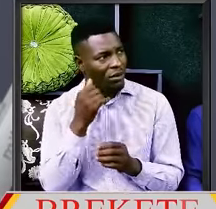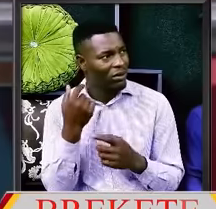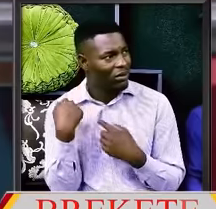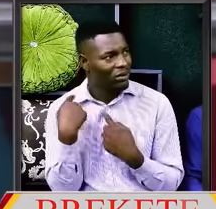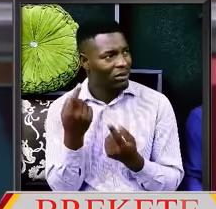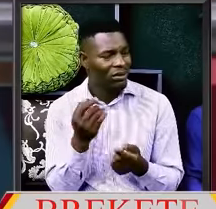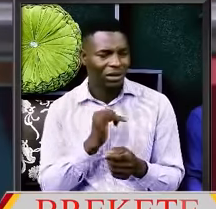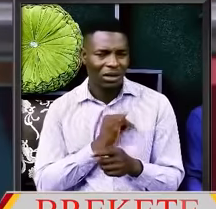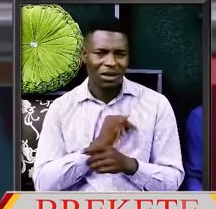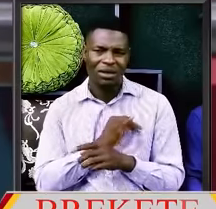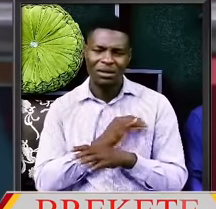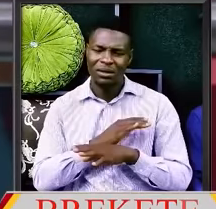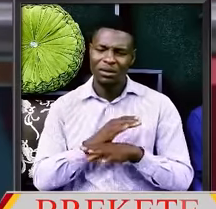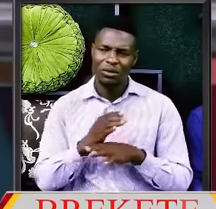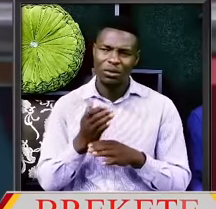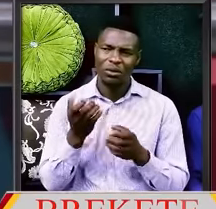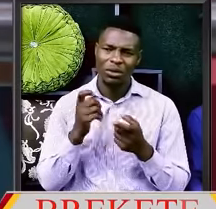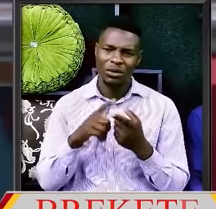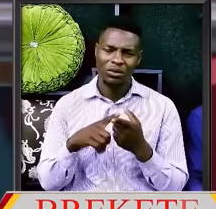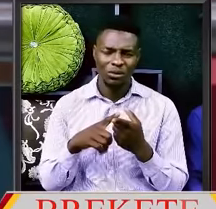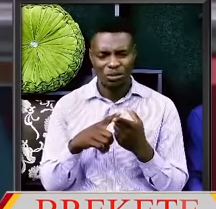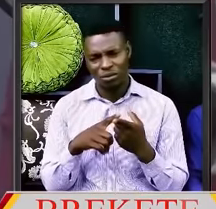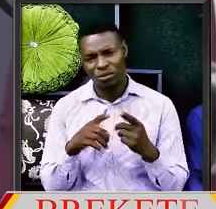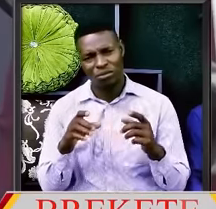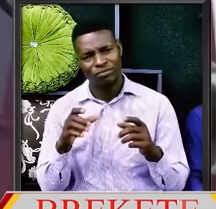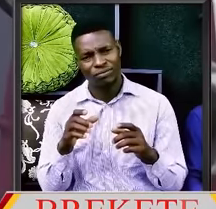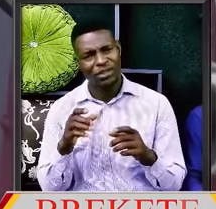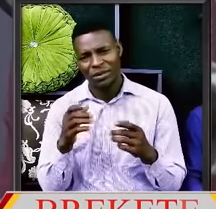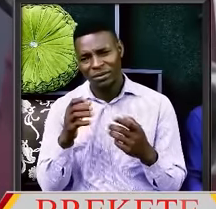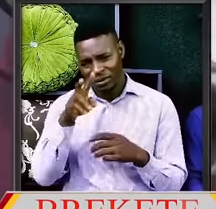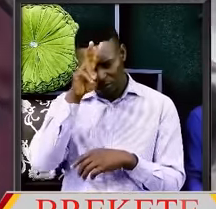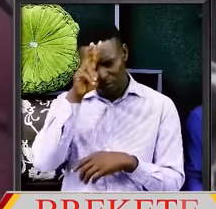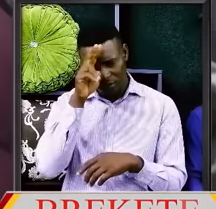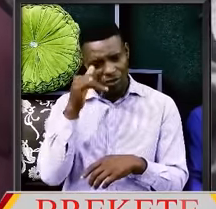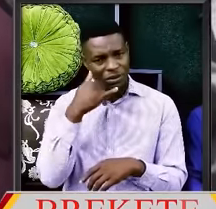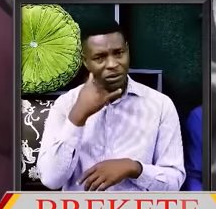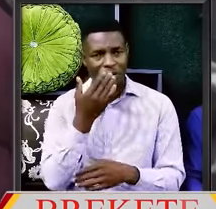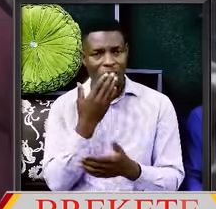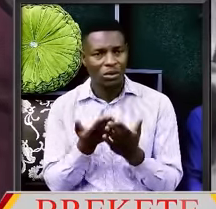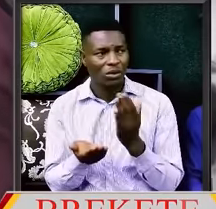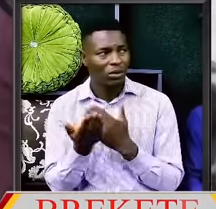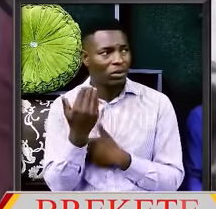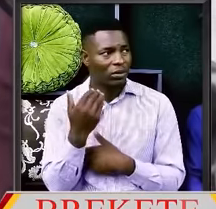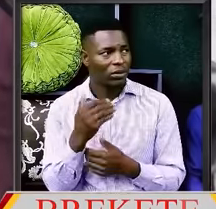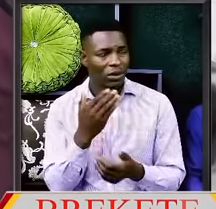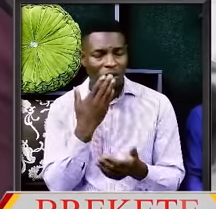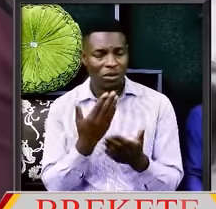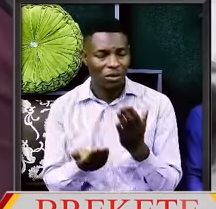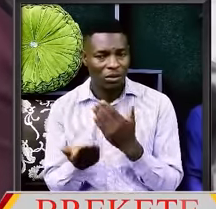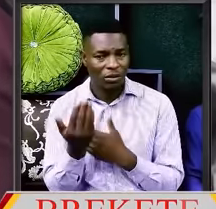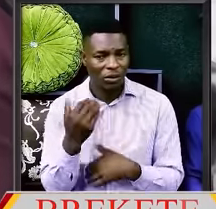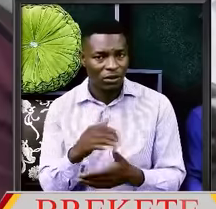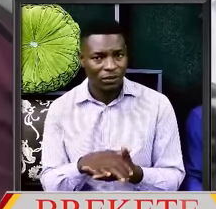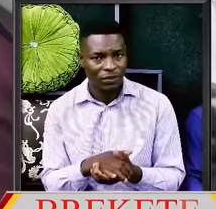know, make you know, be like, say, I ignore the call. Hello, good morning. So hold the line for me, ma. Hello, good